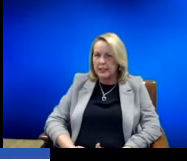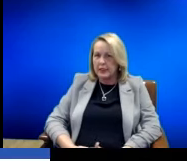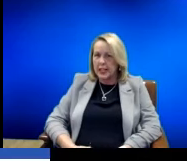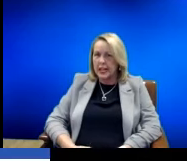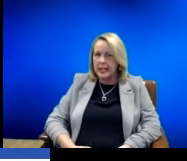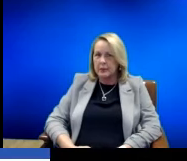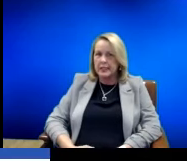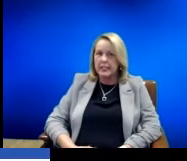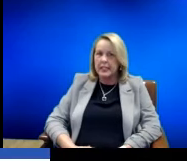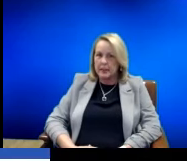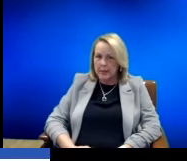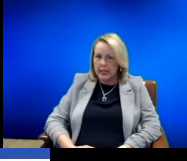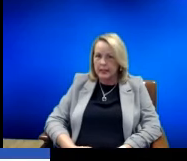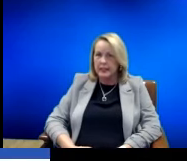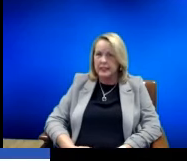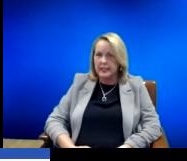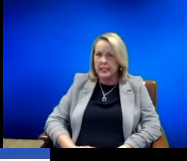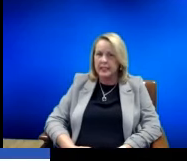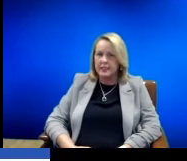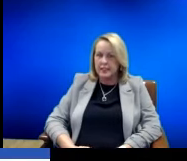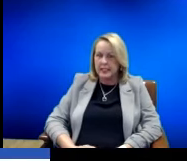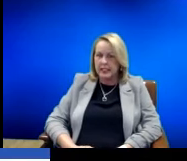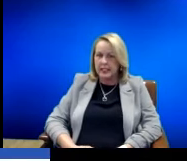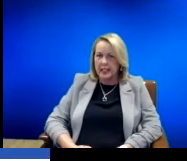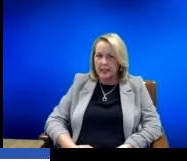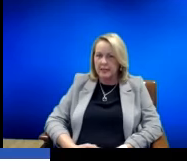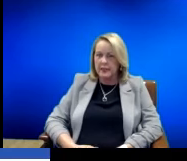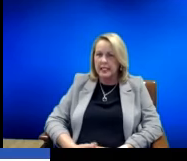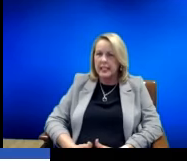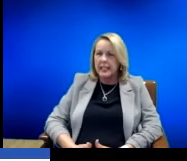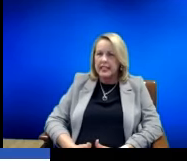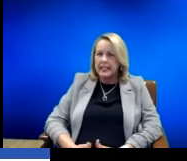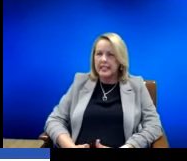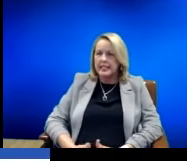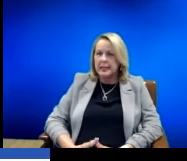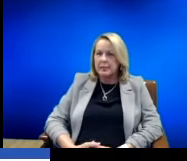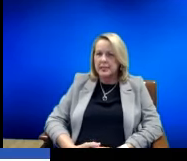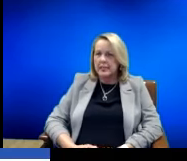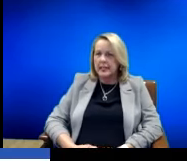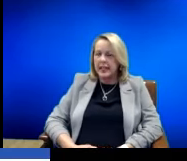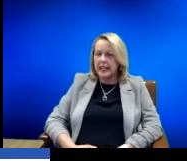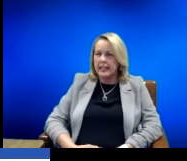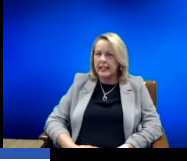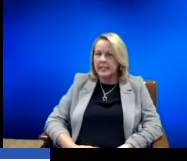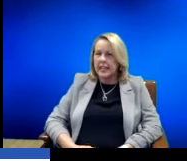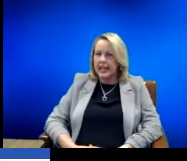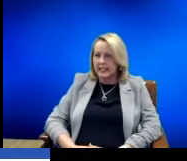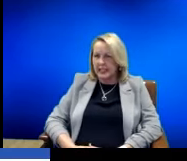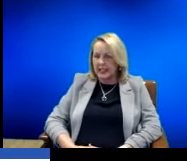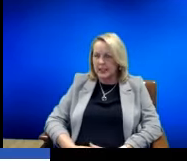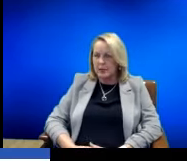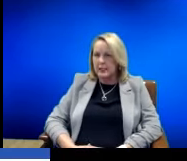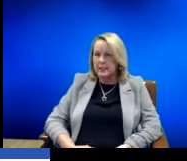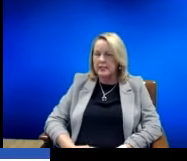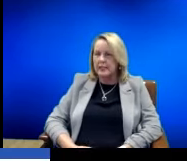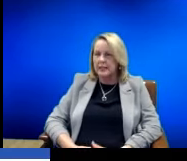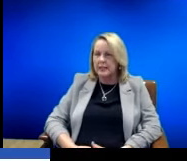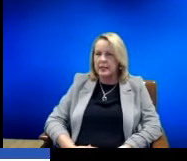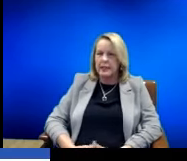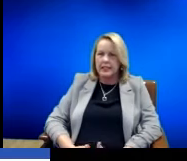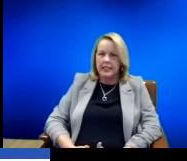receive those items in the mail instead, there's a $10 fee. The exception to that is tax